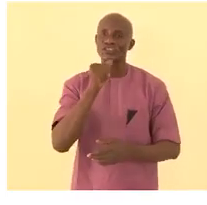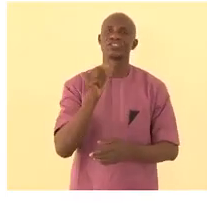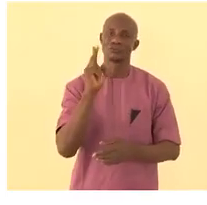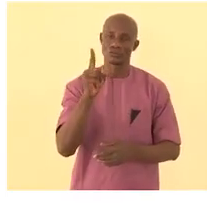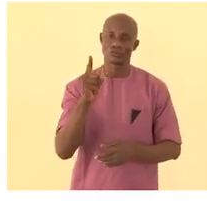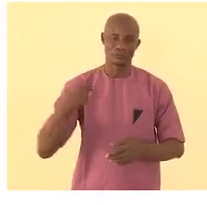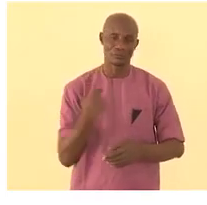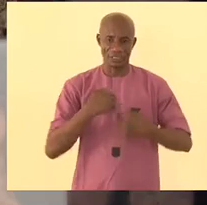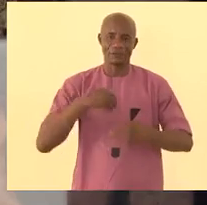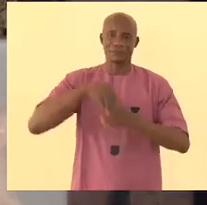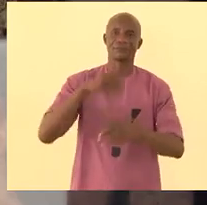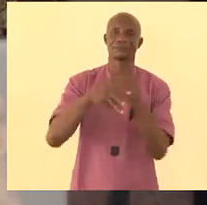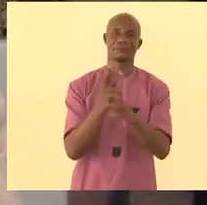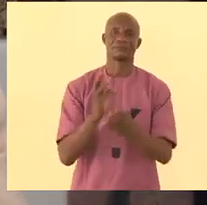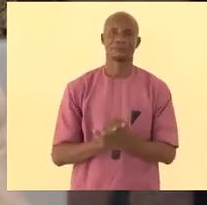world.